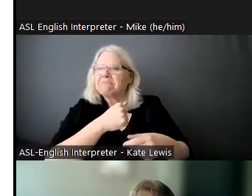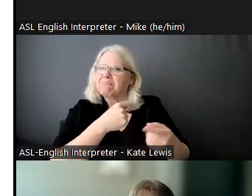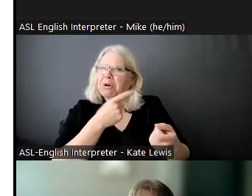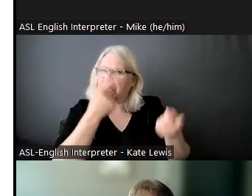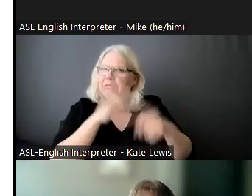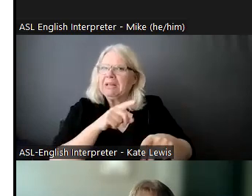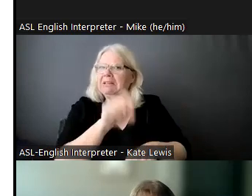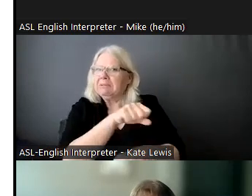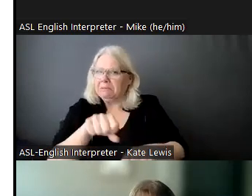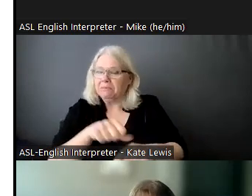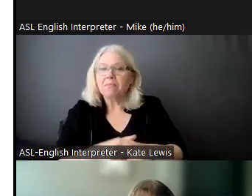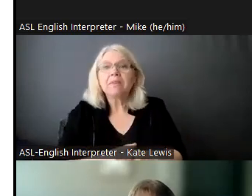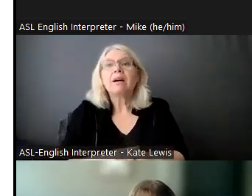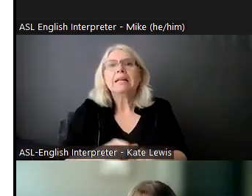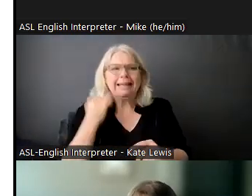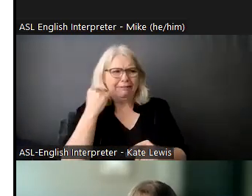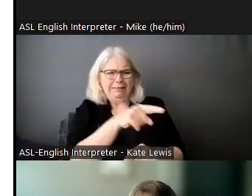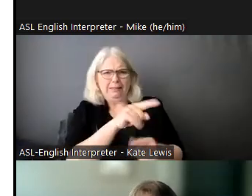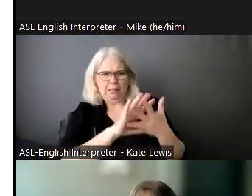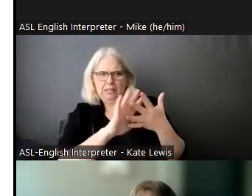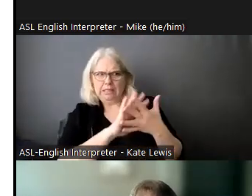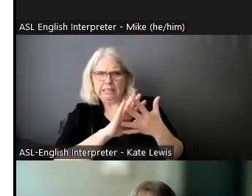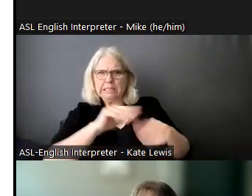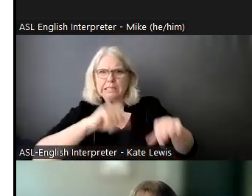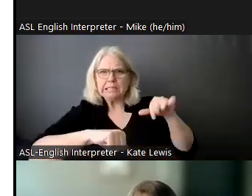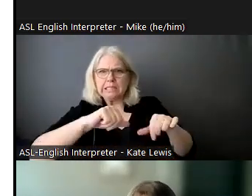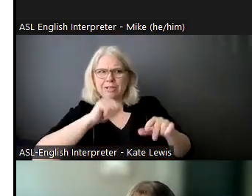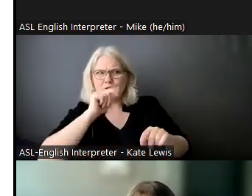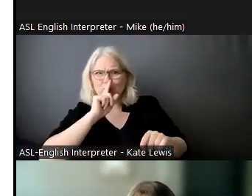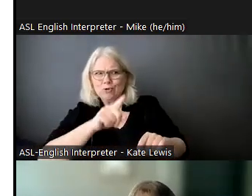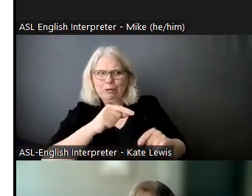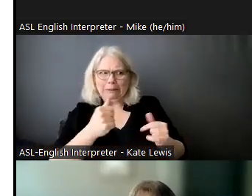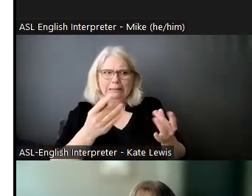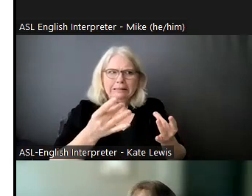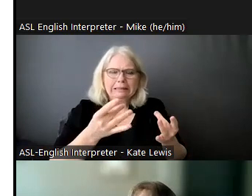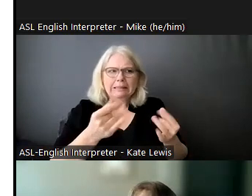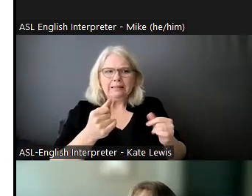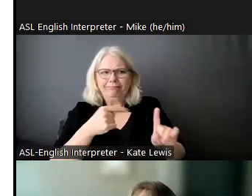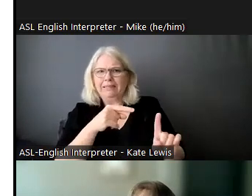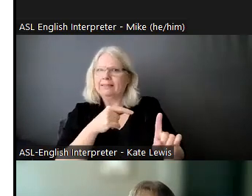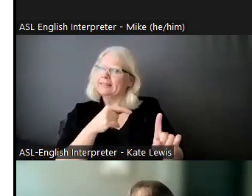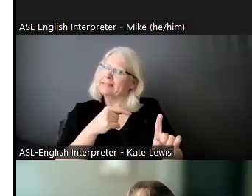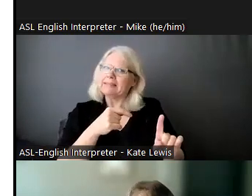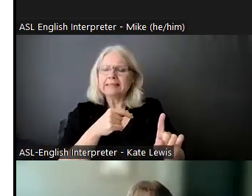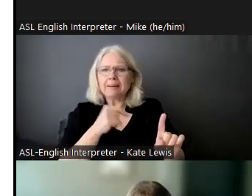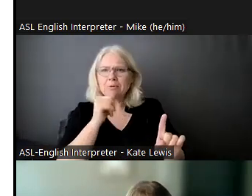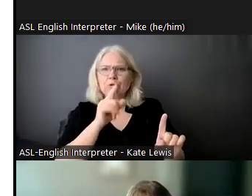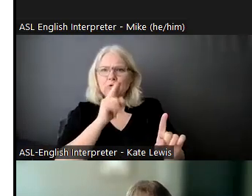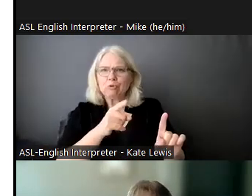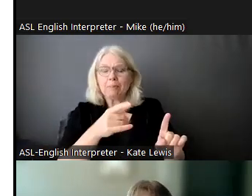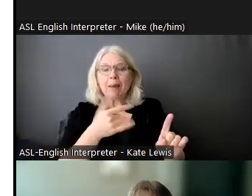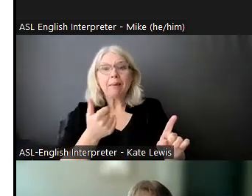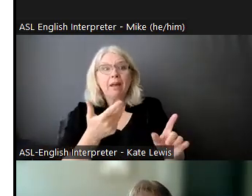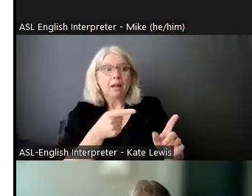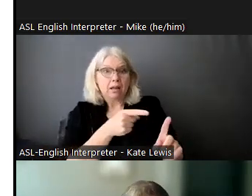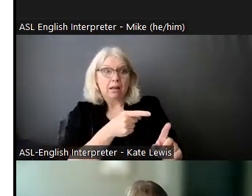it's a particularly complicated or difficult or contentious situation. somewhere where there are differing opinions